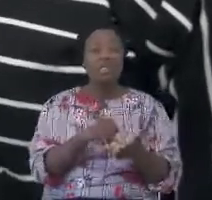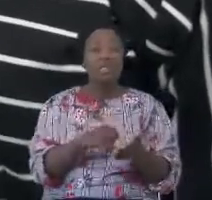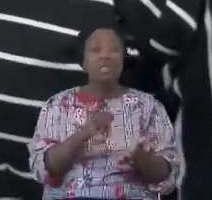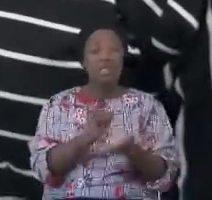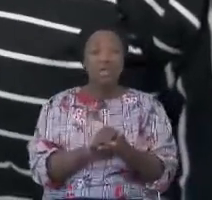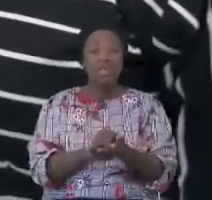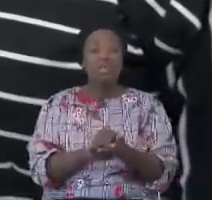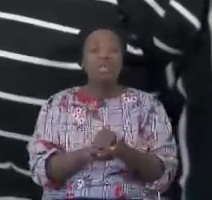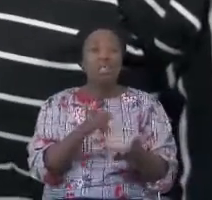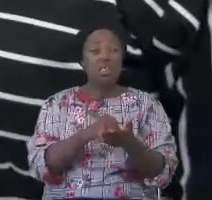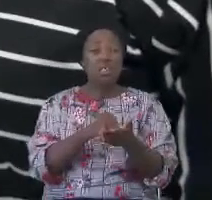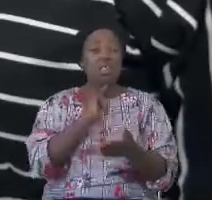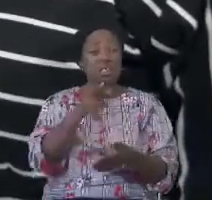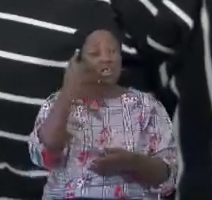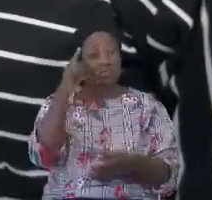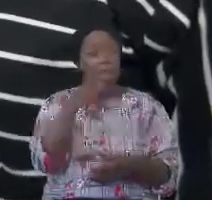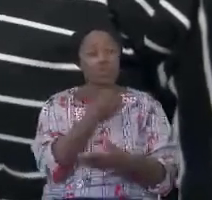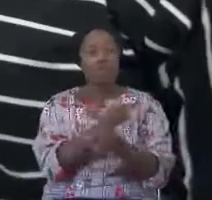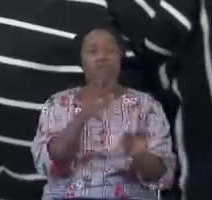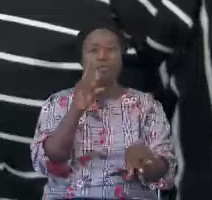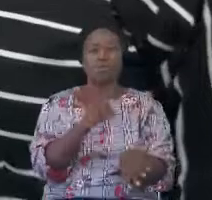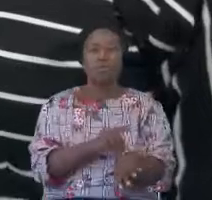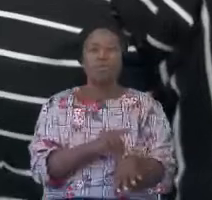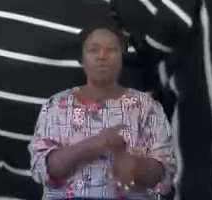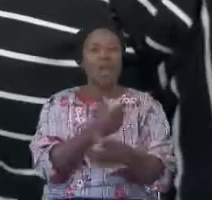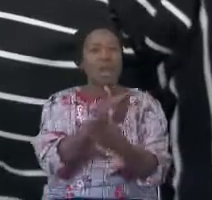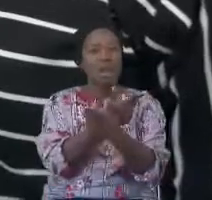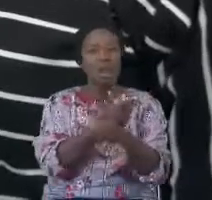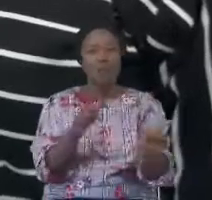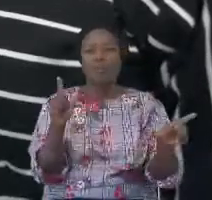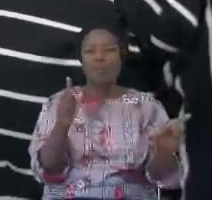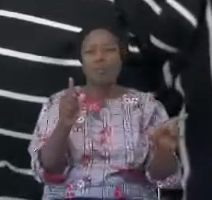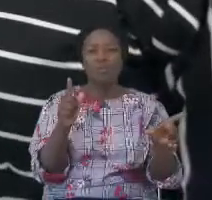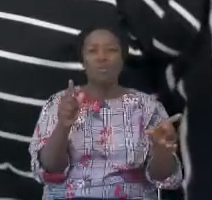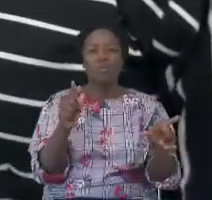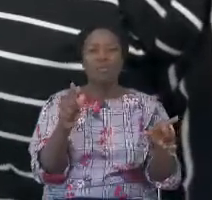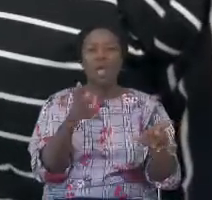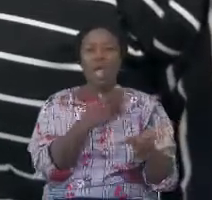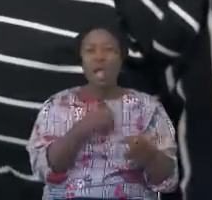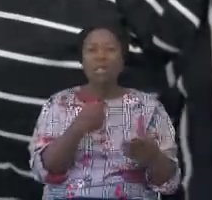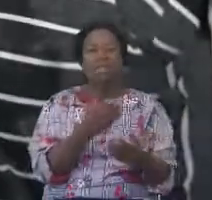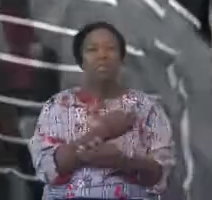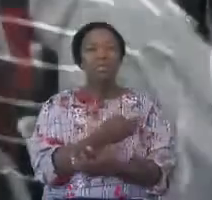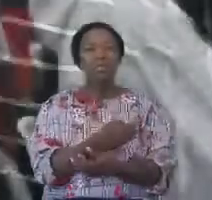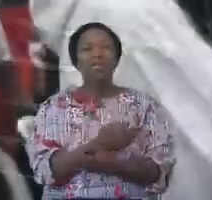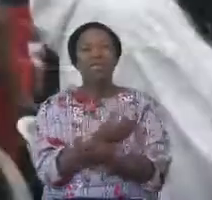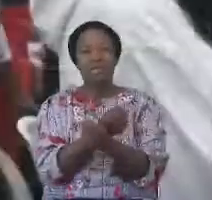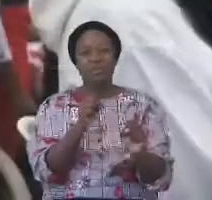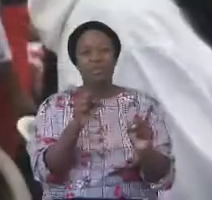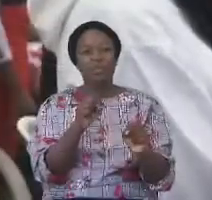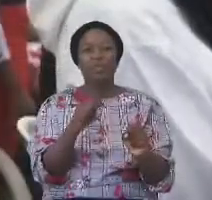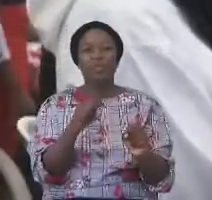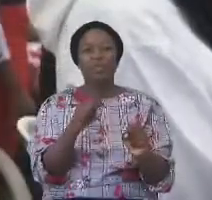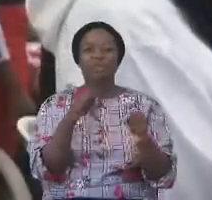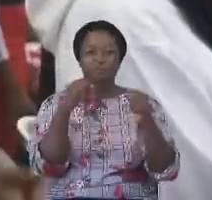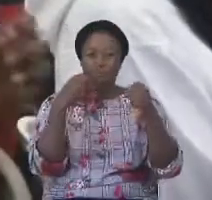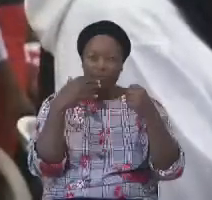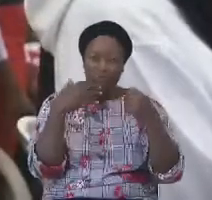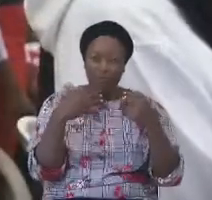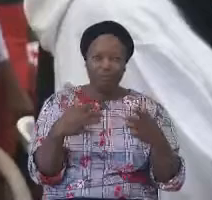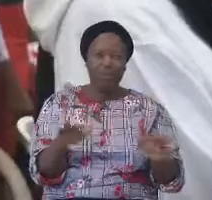everything that is made for your freedom vibration